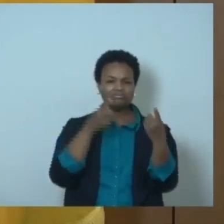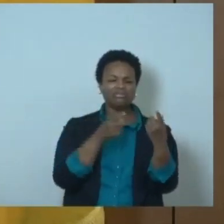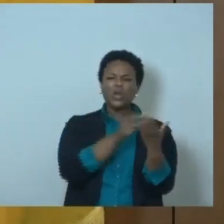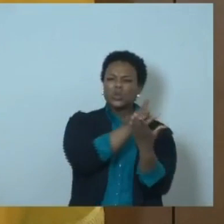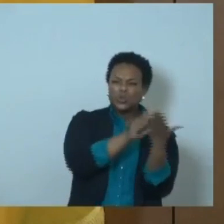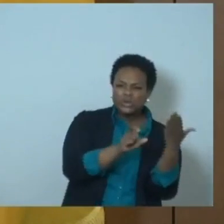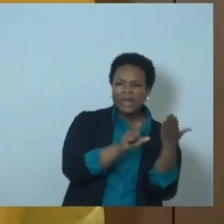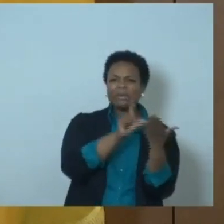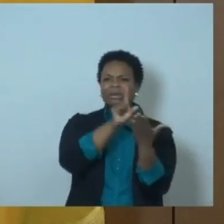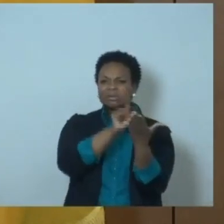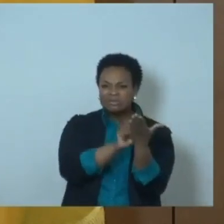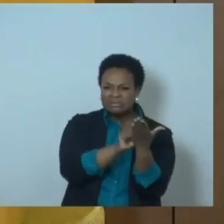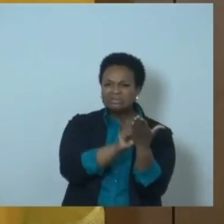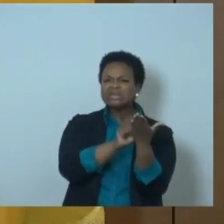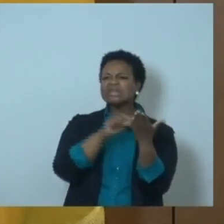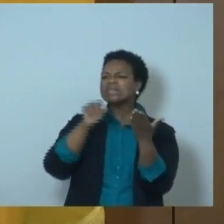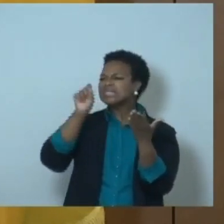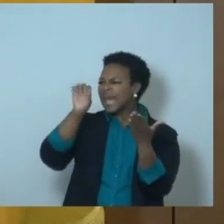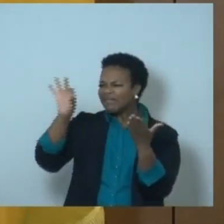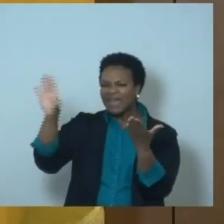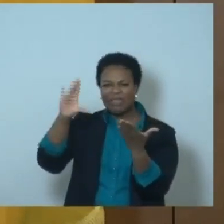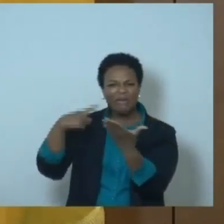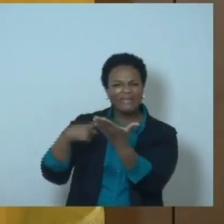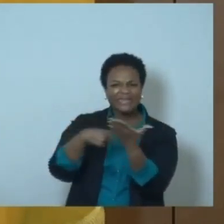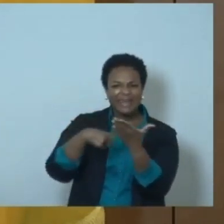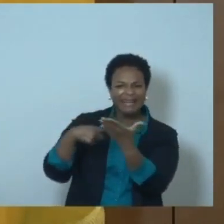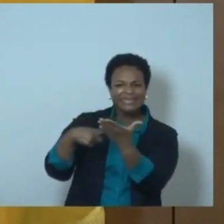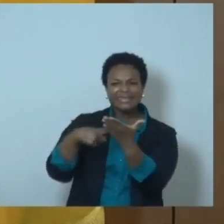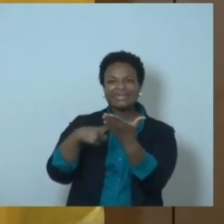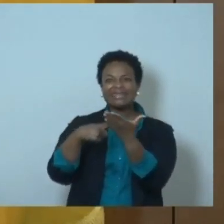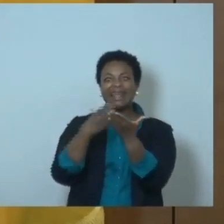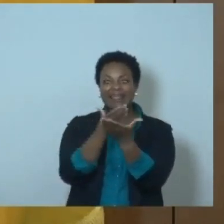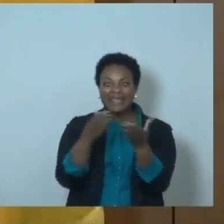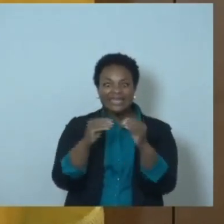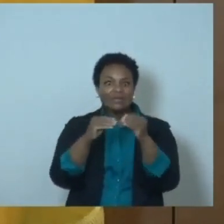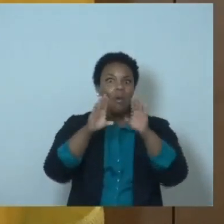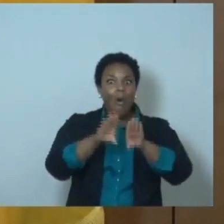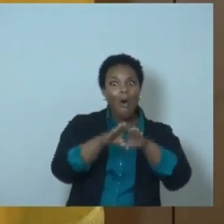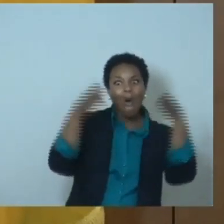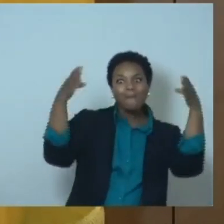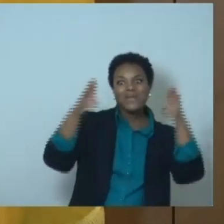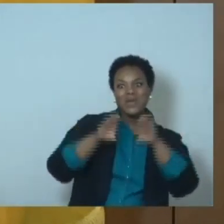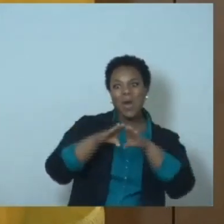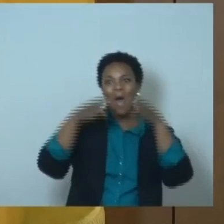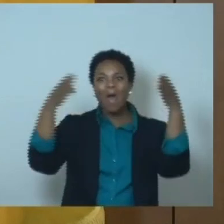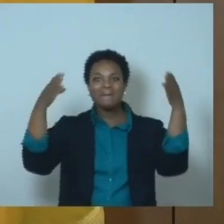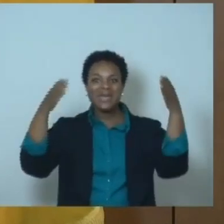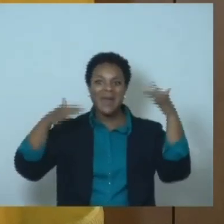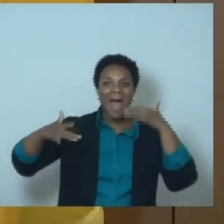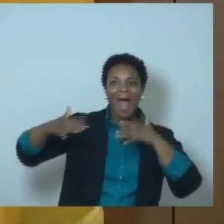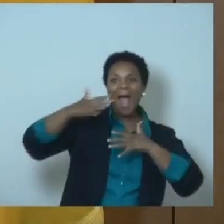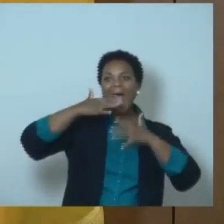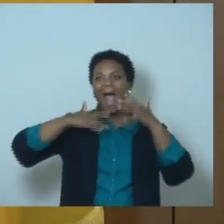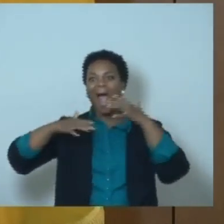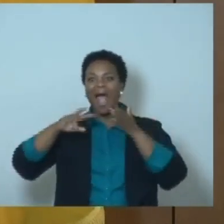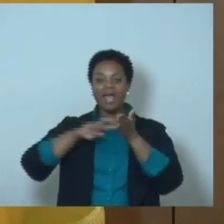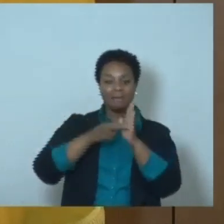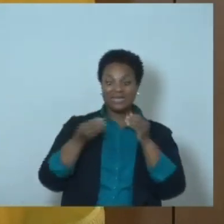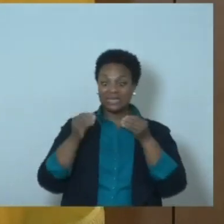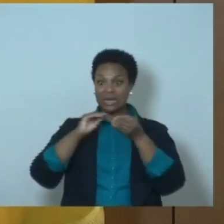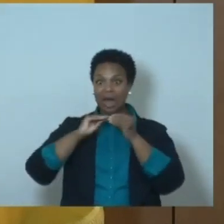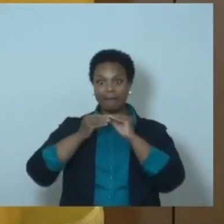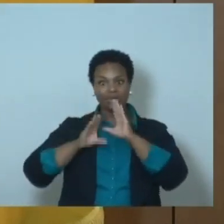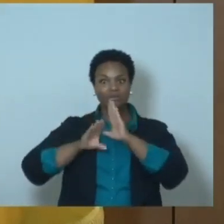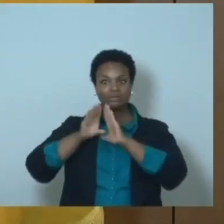open up, you see the city come alive. You see an increase in the number of cases. What does that mean? Well, 1 day,